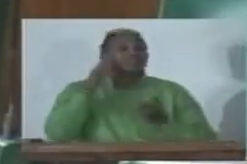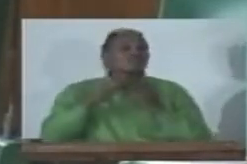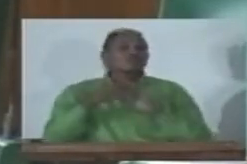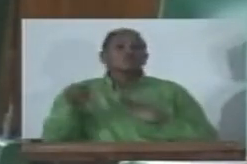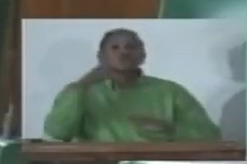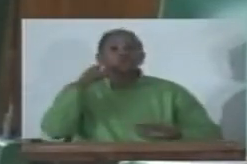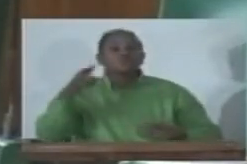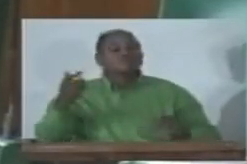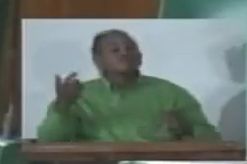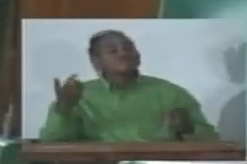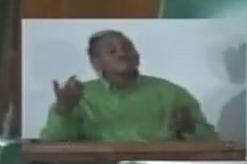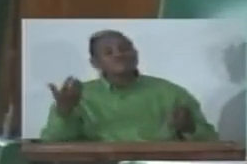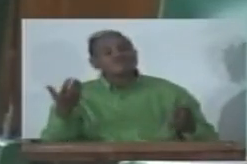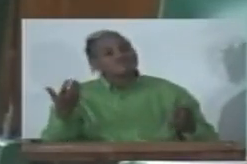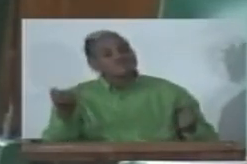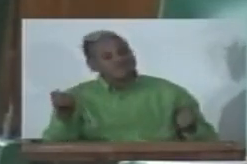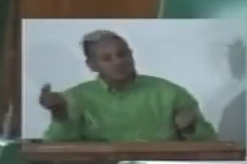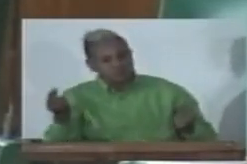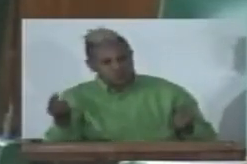are impaired.